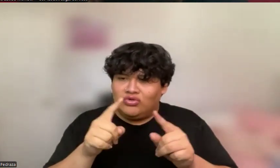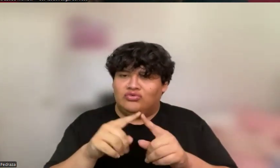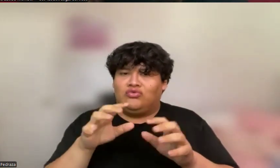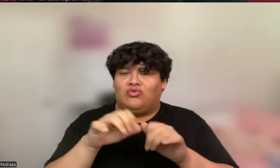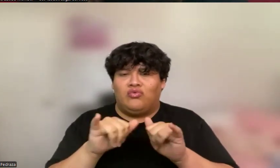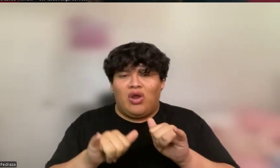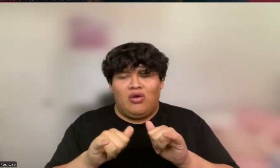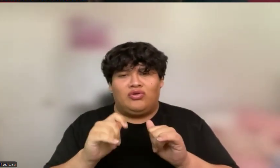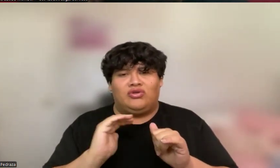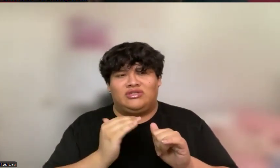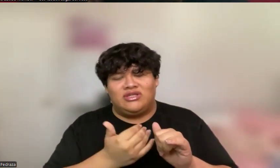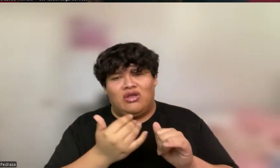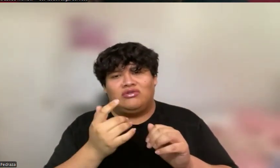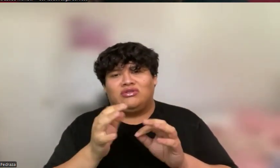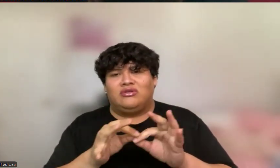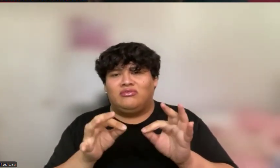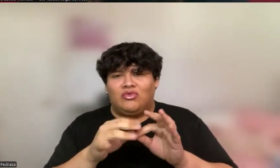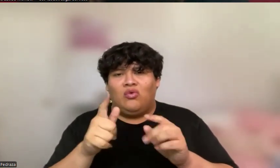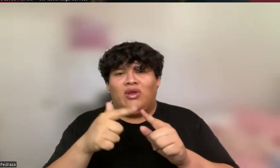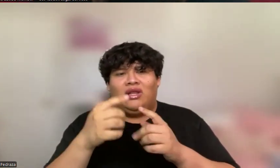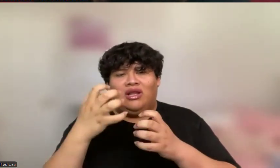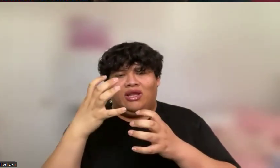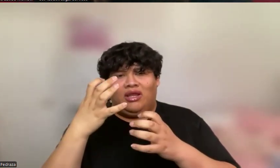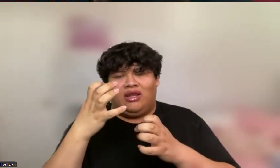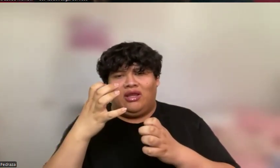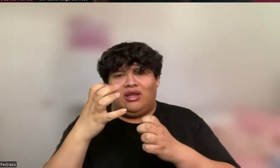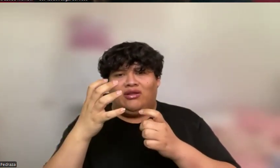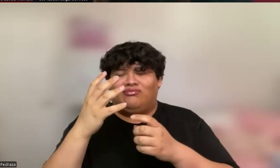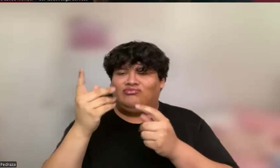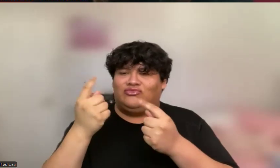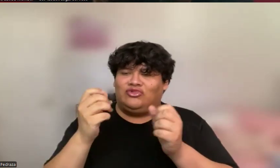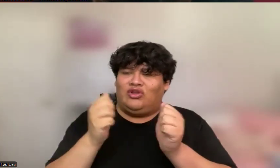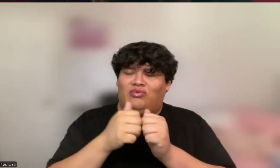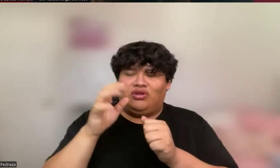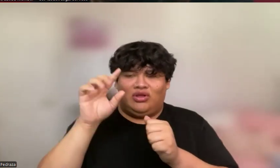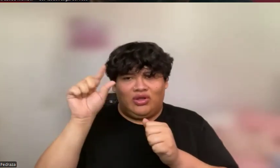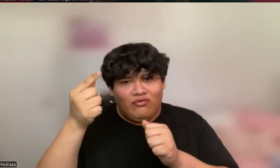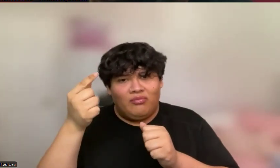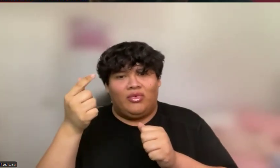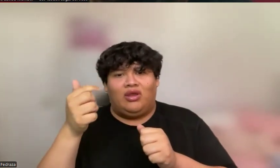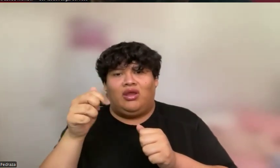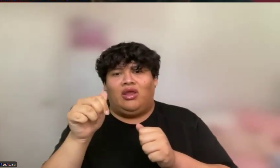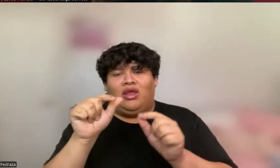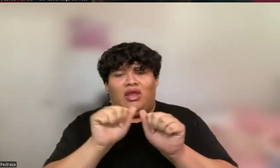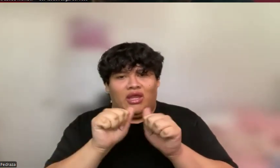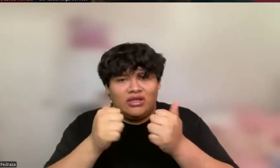when we're talking about engaging with government agencies and institutions that